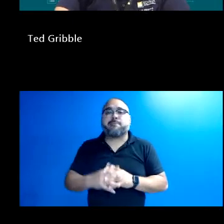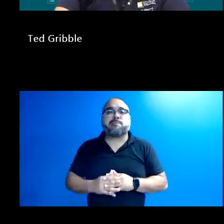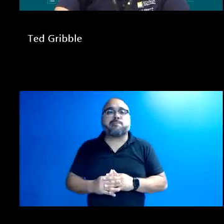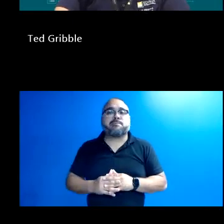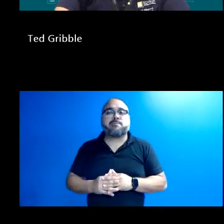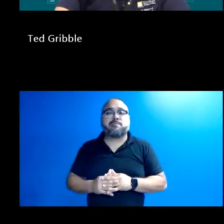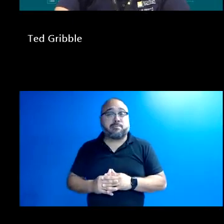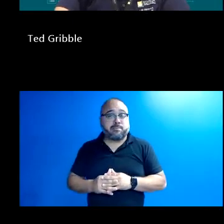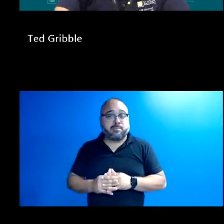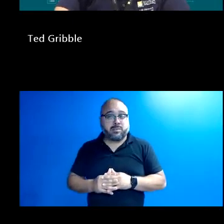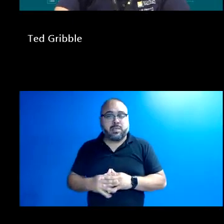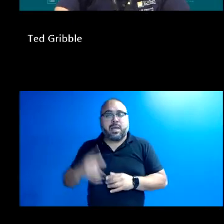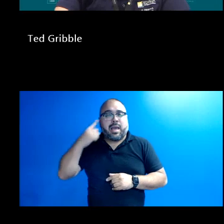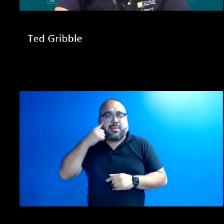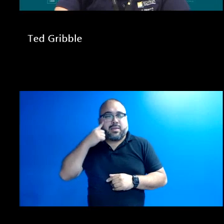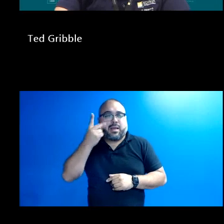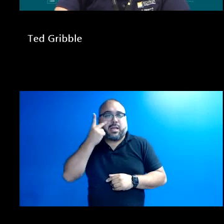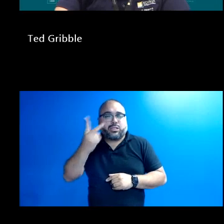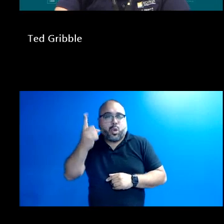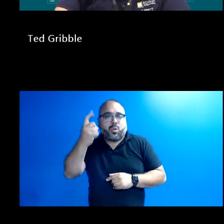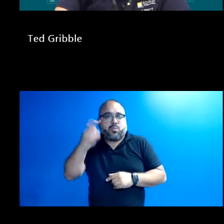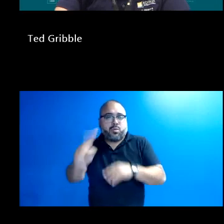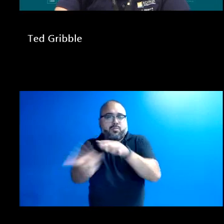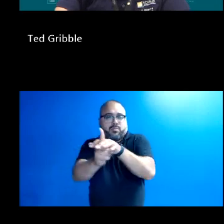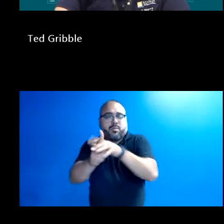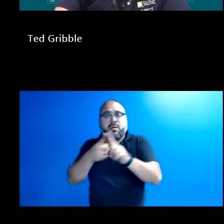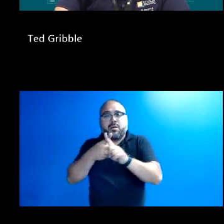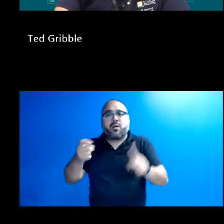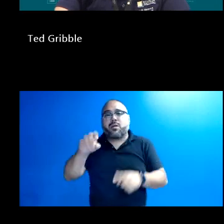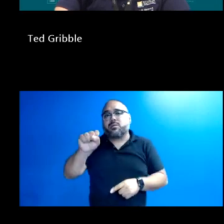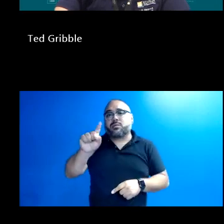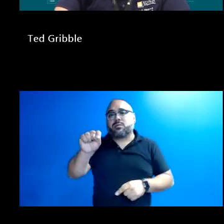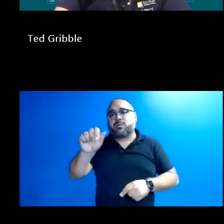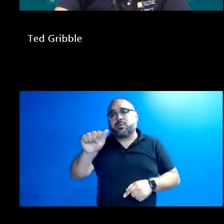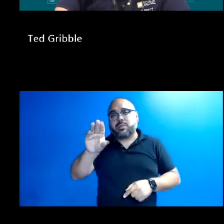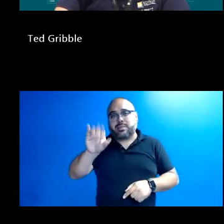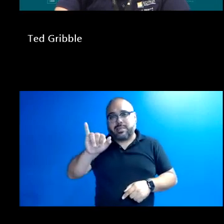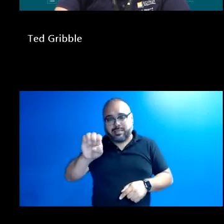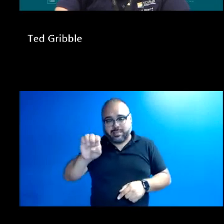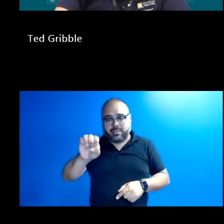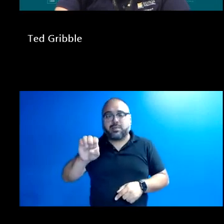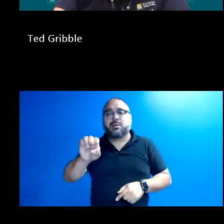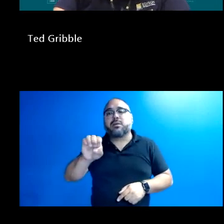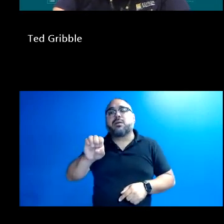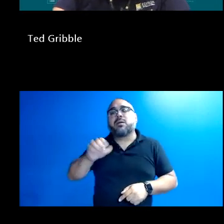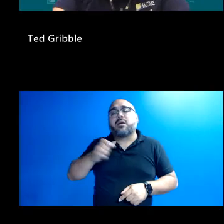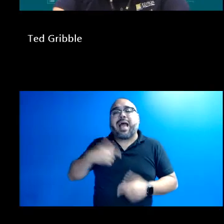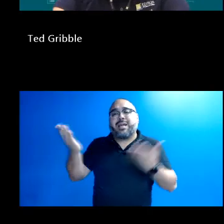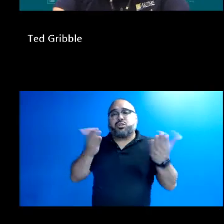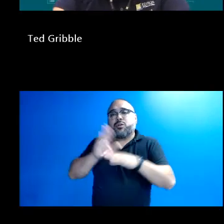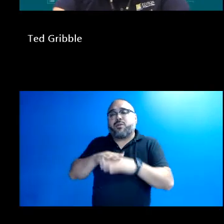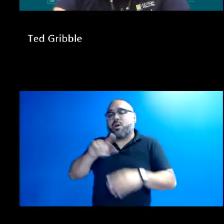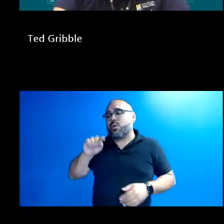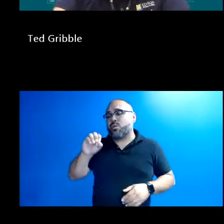I think I just saw another one come through from Stacy. I serve on the Topanga Town Council.